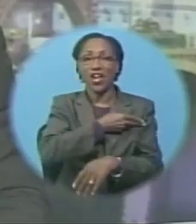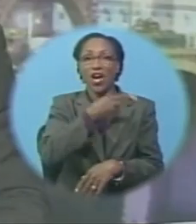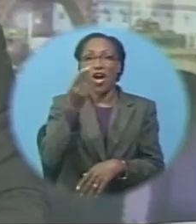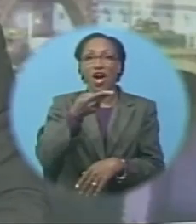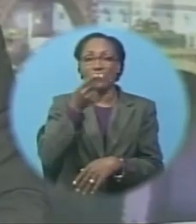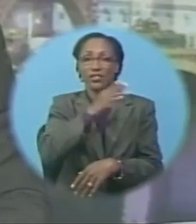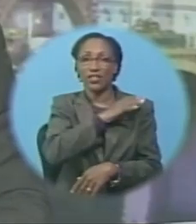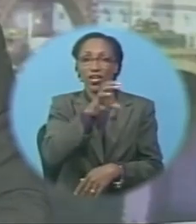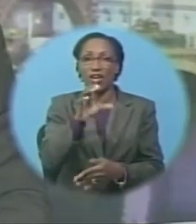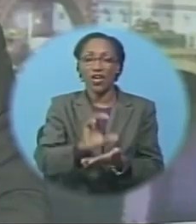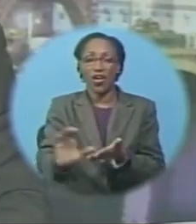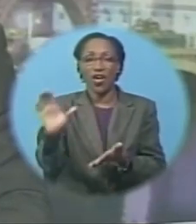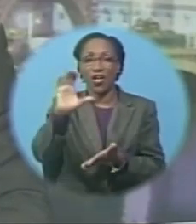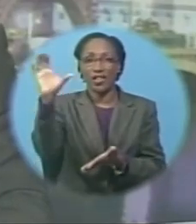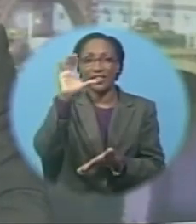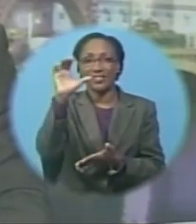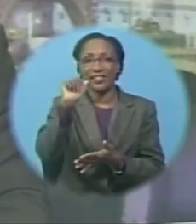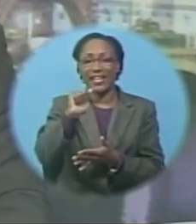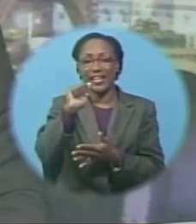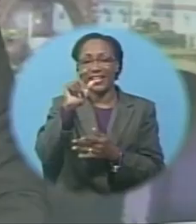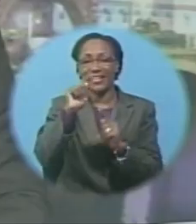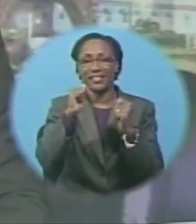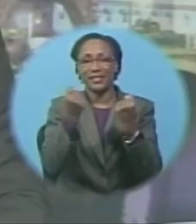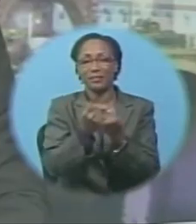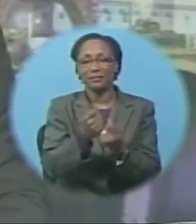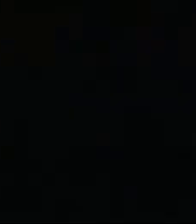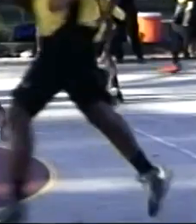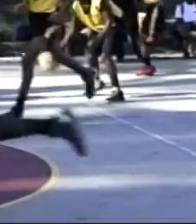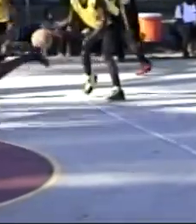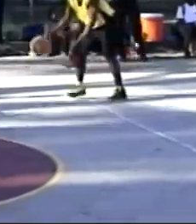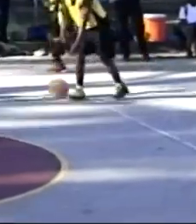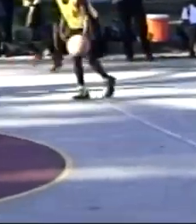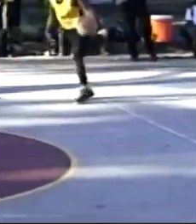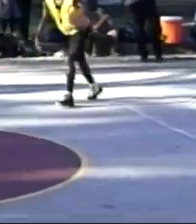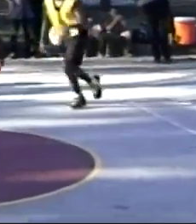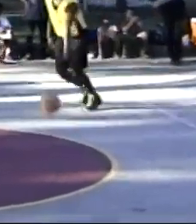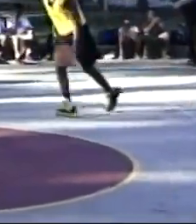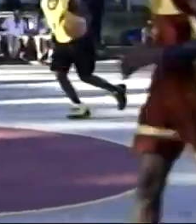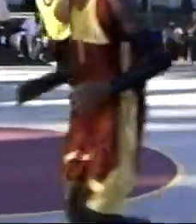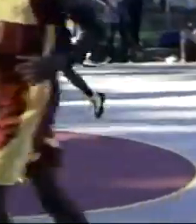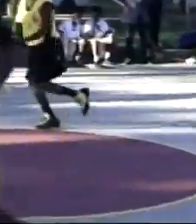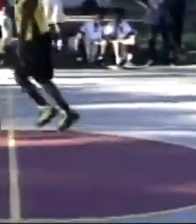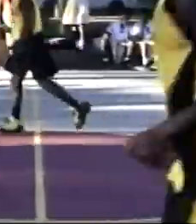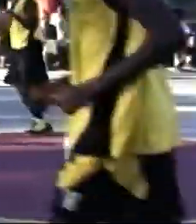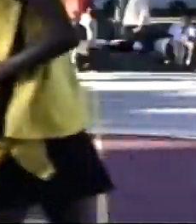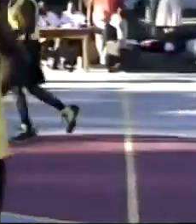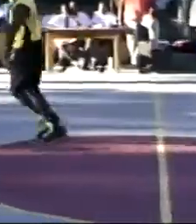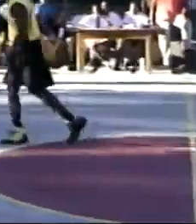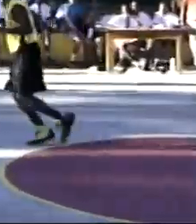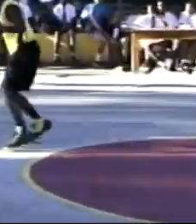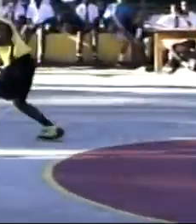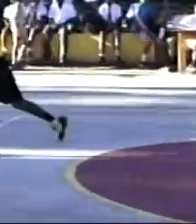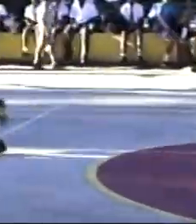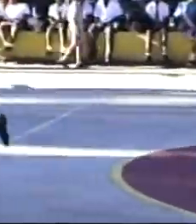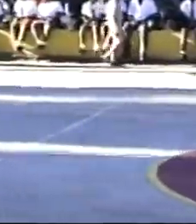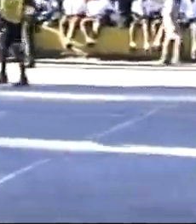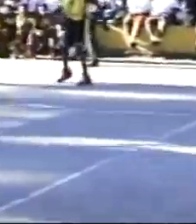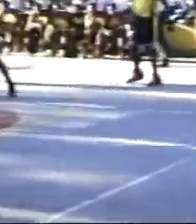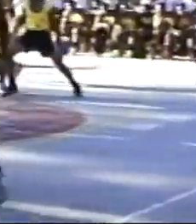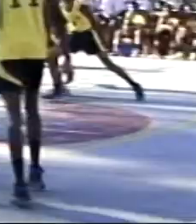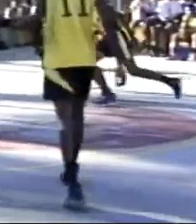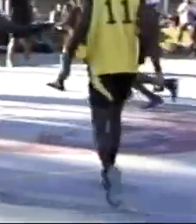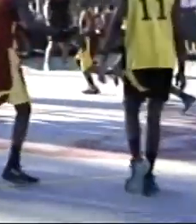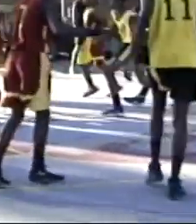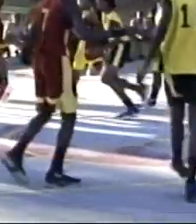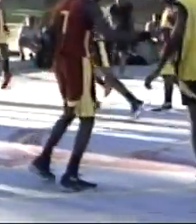Senior Schools Basketball Competition. It was an even first quarter between Foundation in the goal and black kit and the college